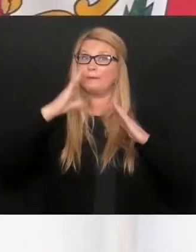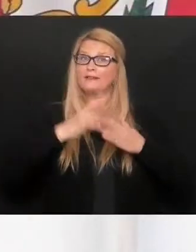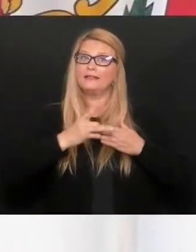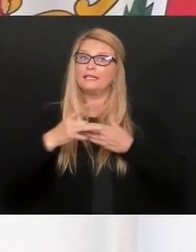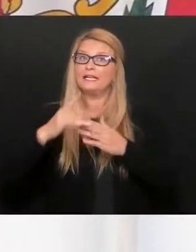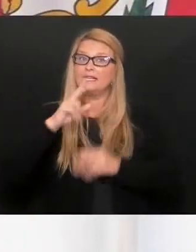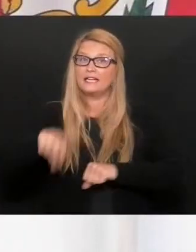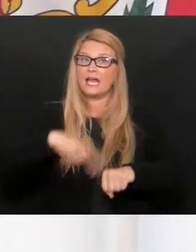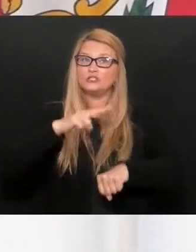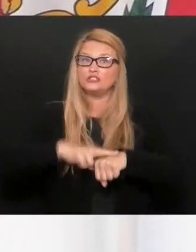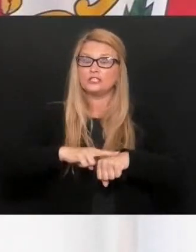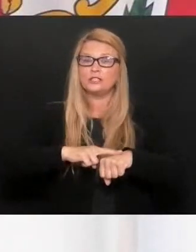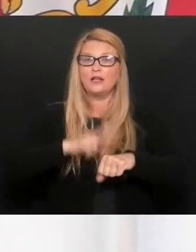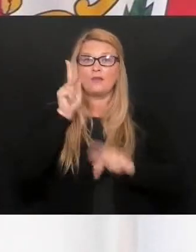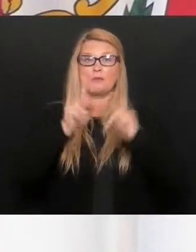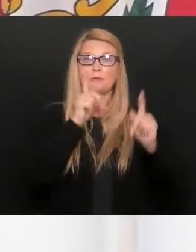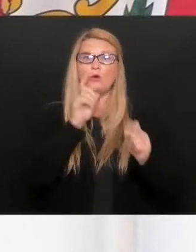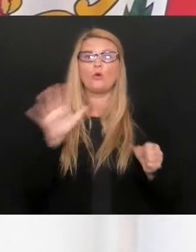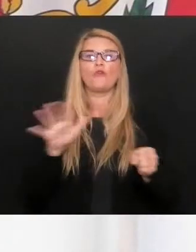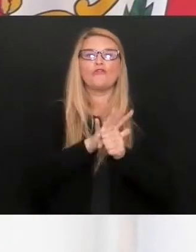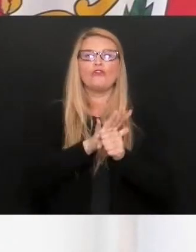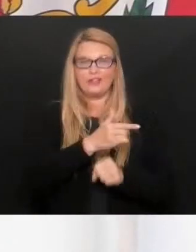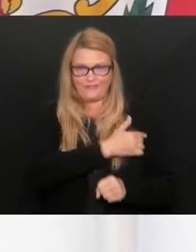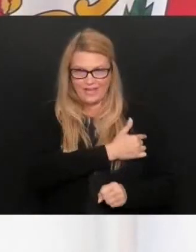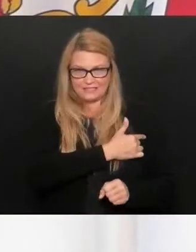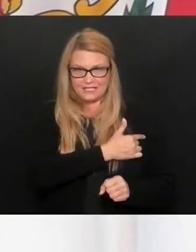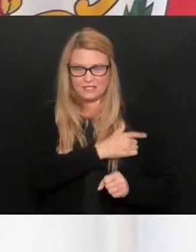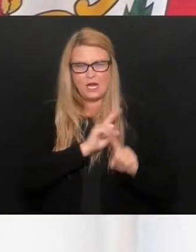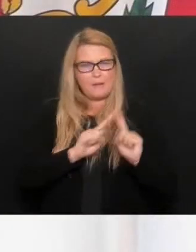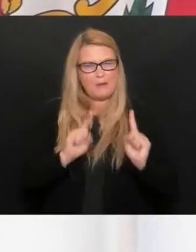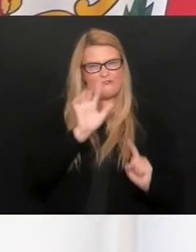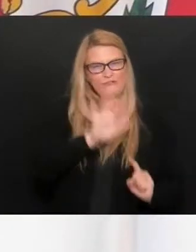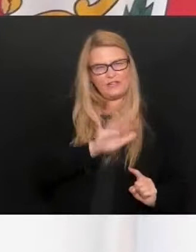those that are fully vaccinated, but we're at